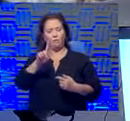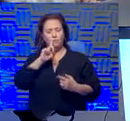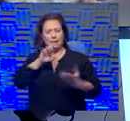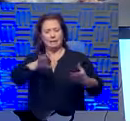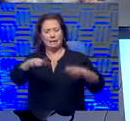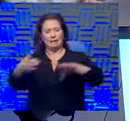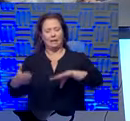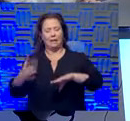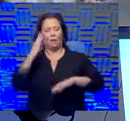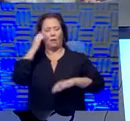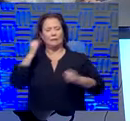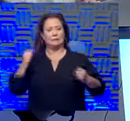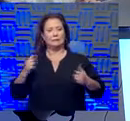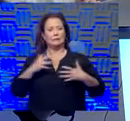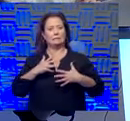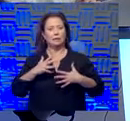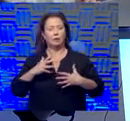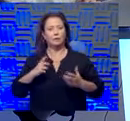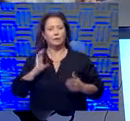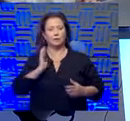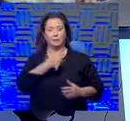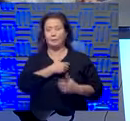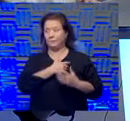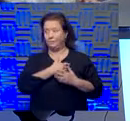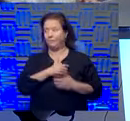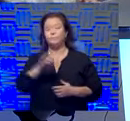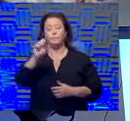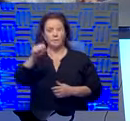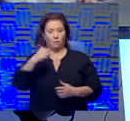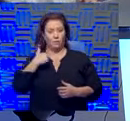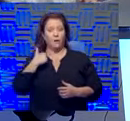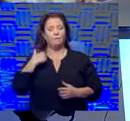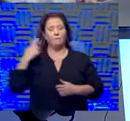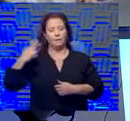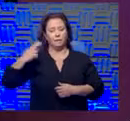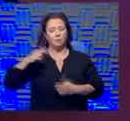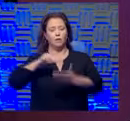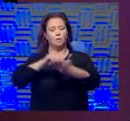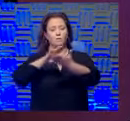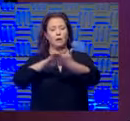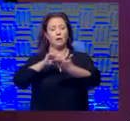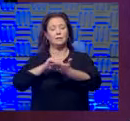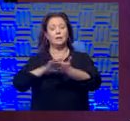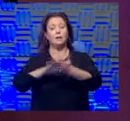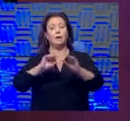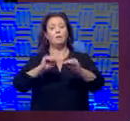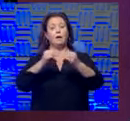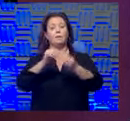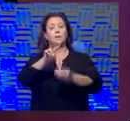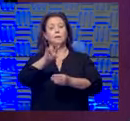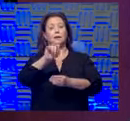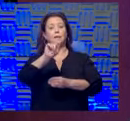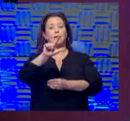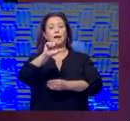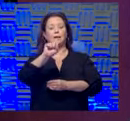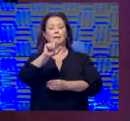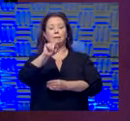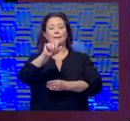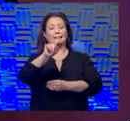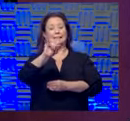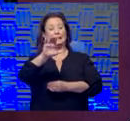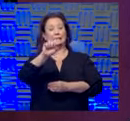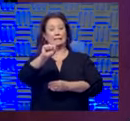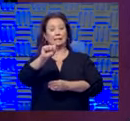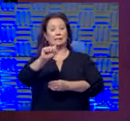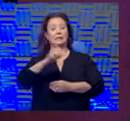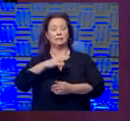it? Right. Well, we do have all those records. Matter of fact, the Office of Vital Statistics, which may not sound very exciting, is